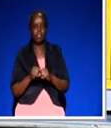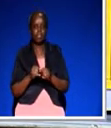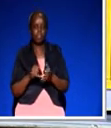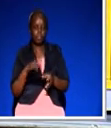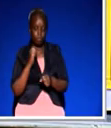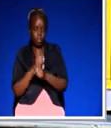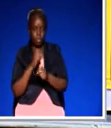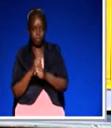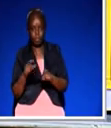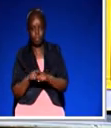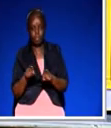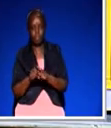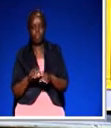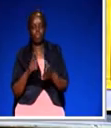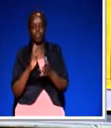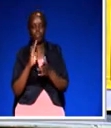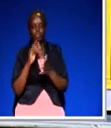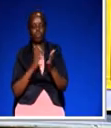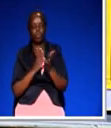by having an example.